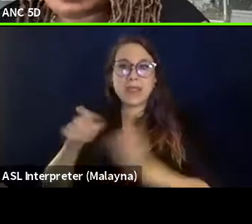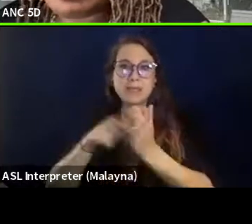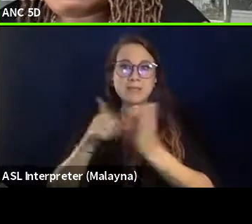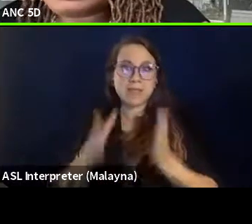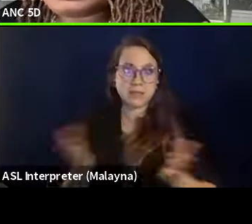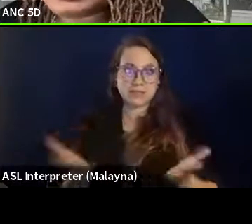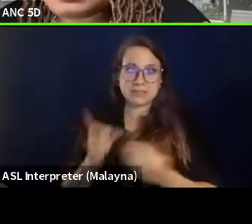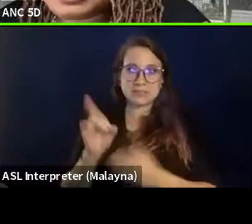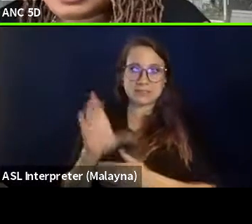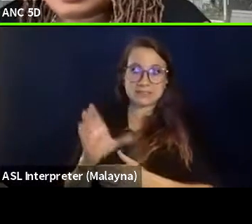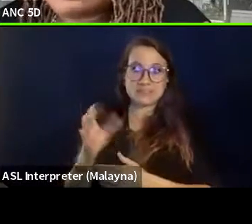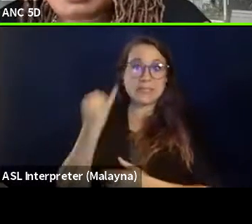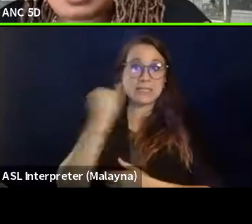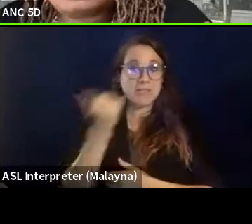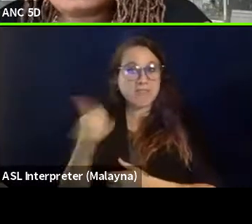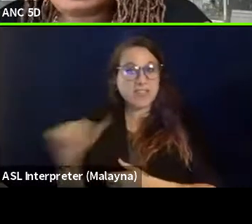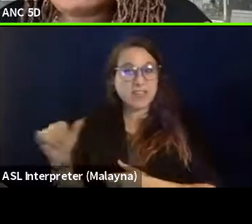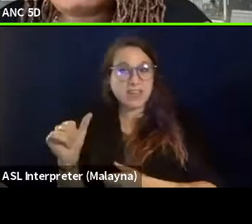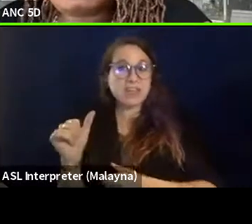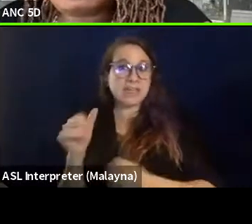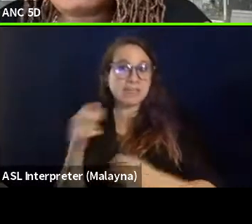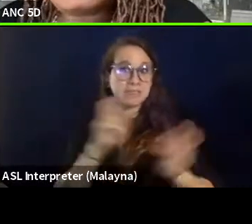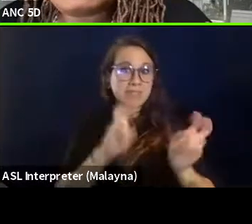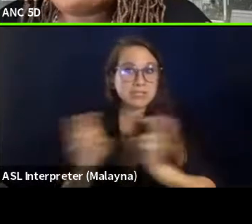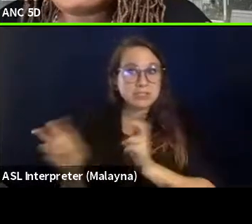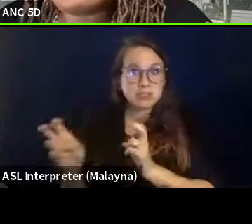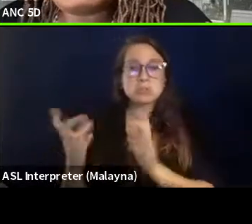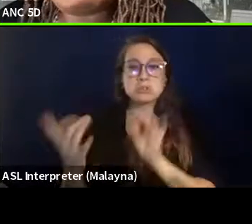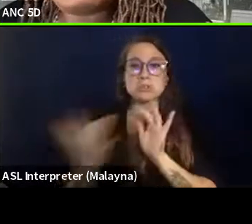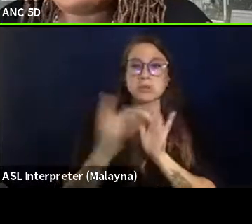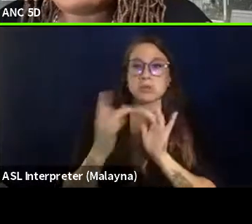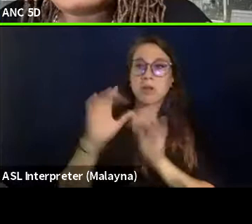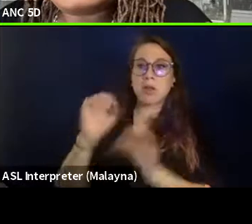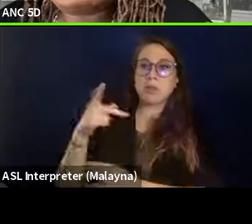reach out to OPC at